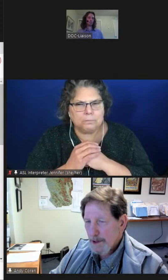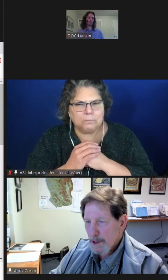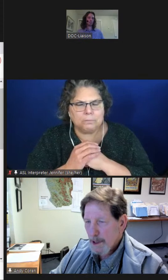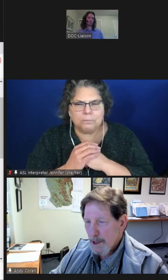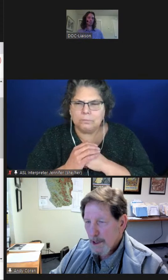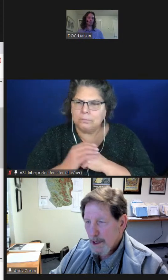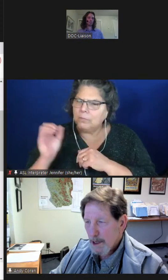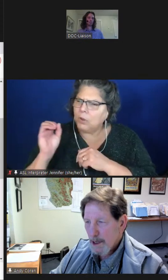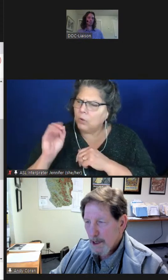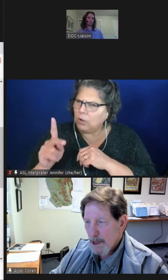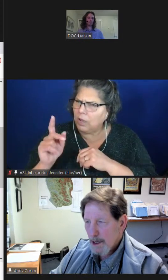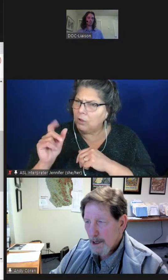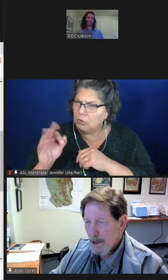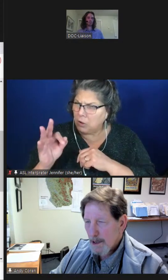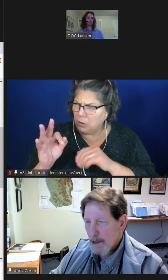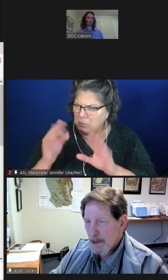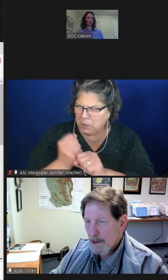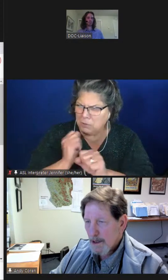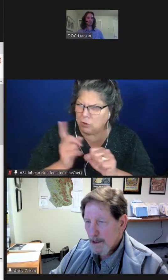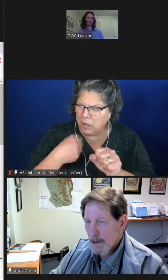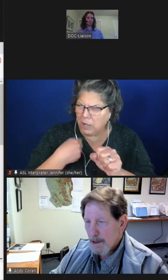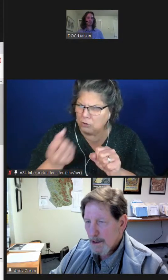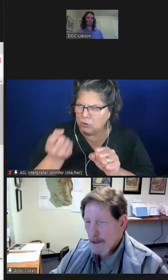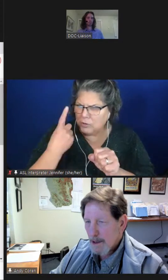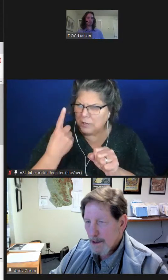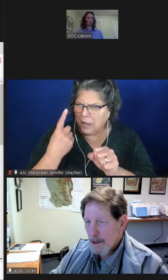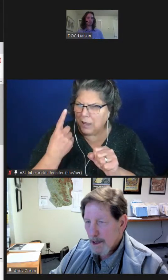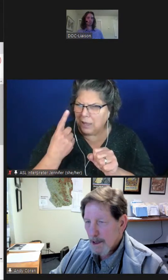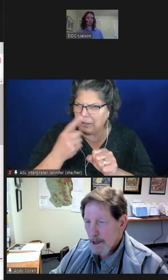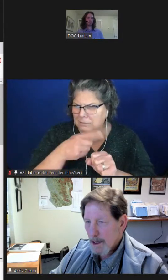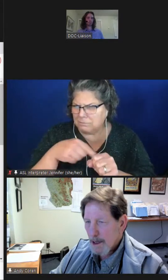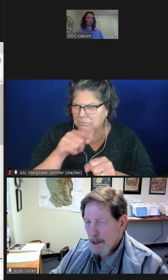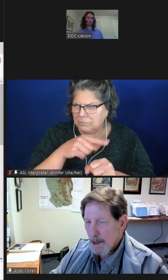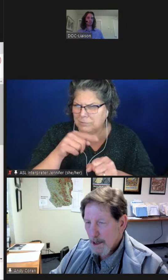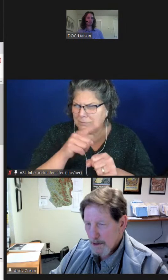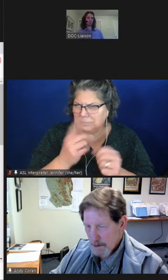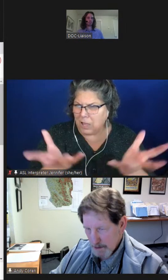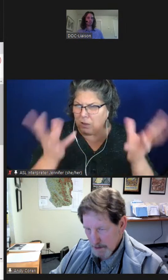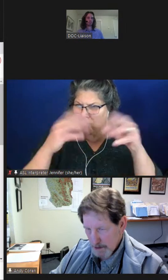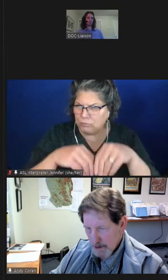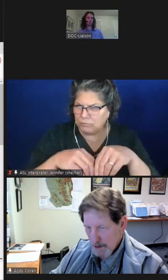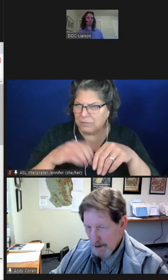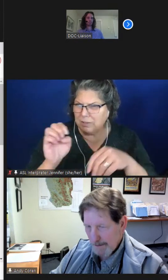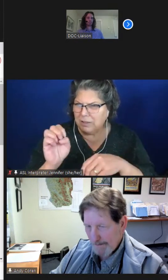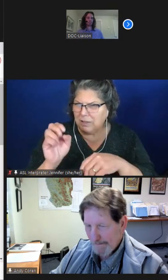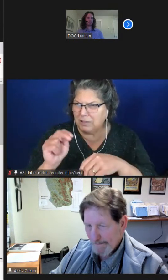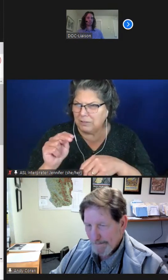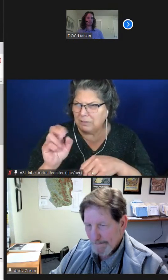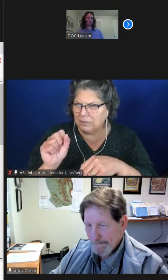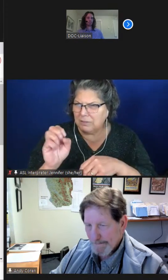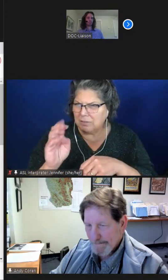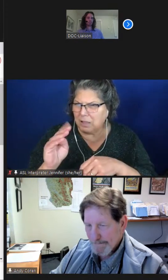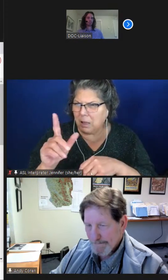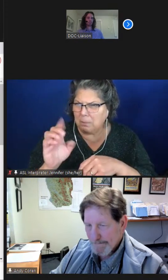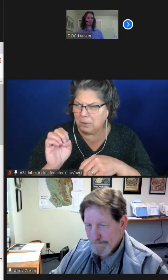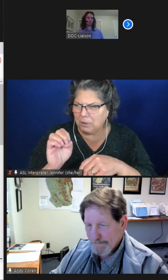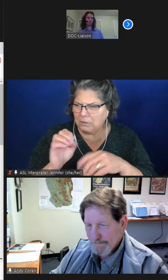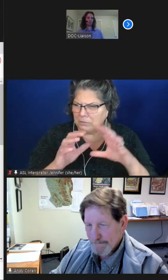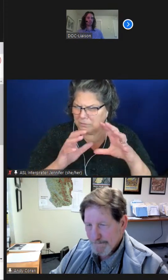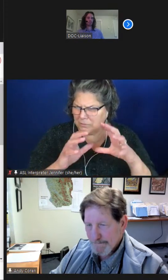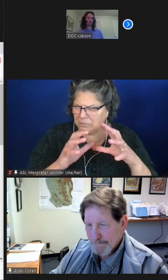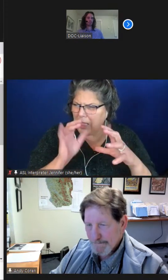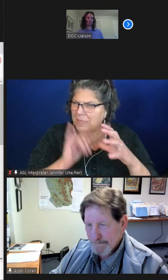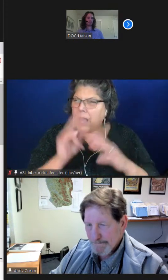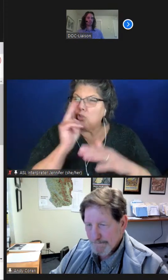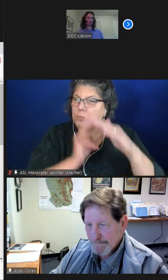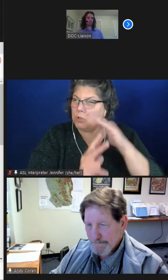Okay, so just if I'm understanding that ensemble graph correctly, that's